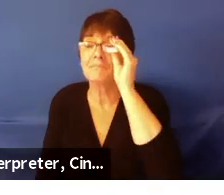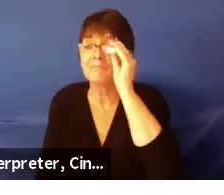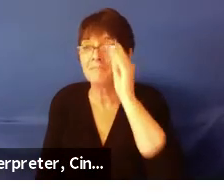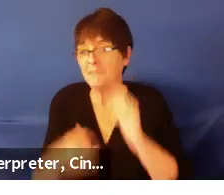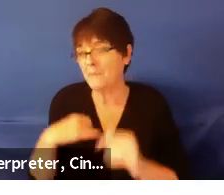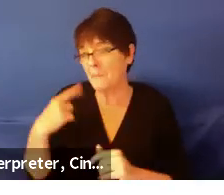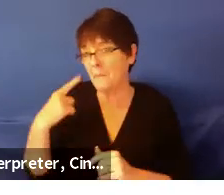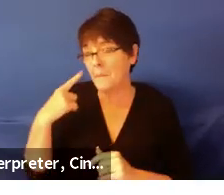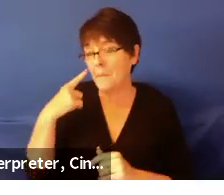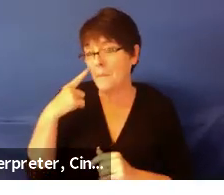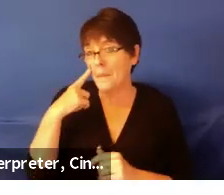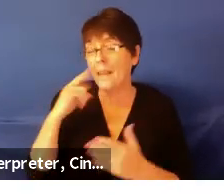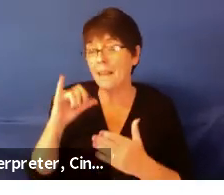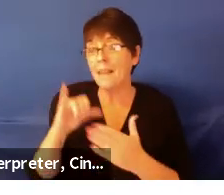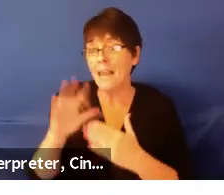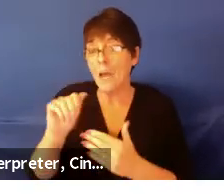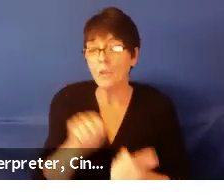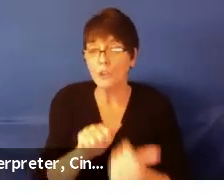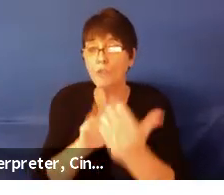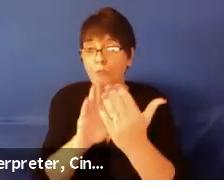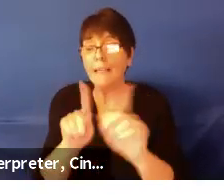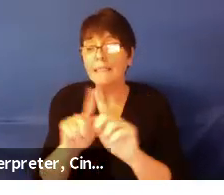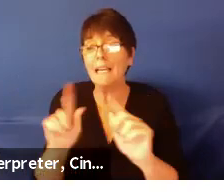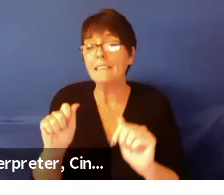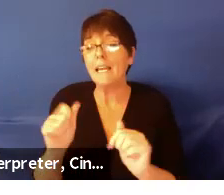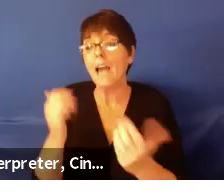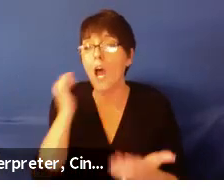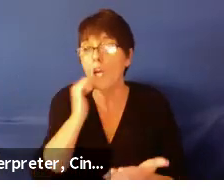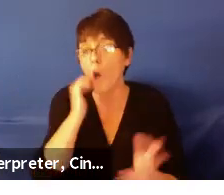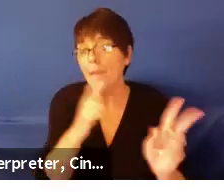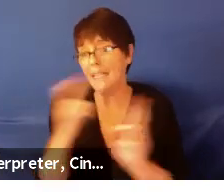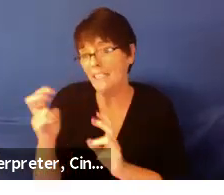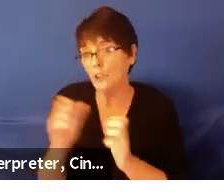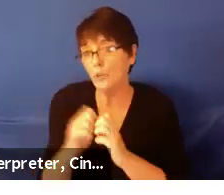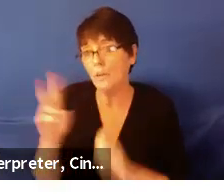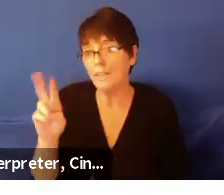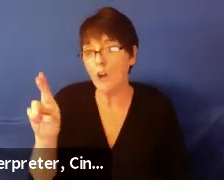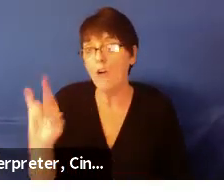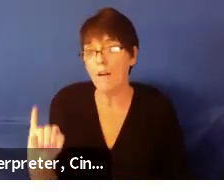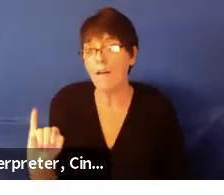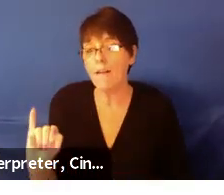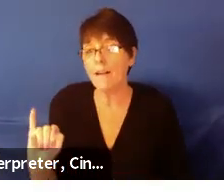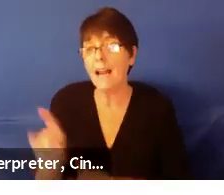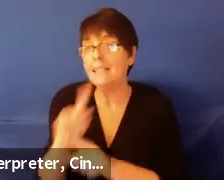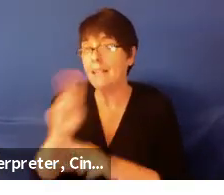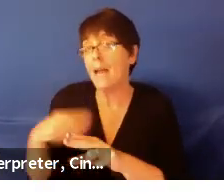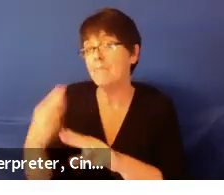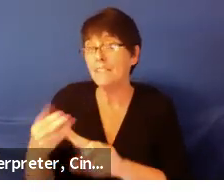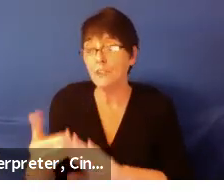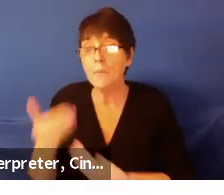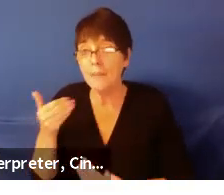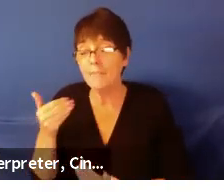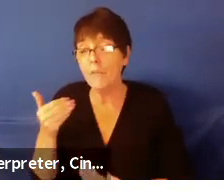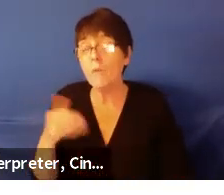that's what's being raised is a common issue with VRI. As I mentioned before, that